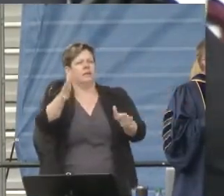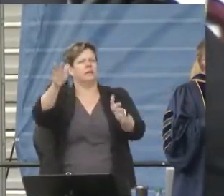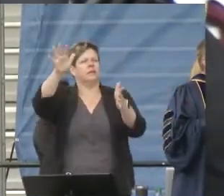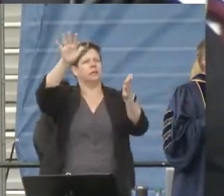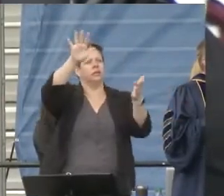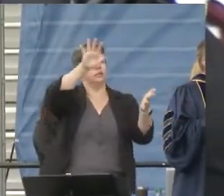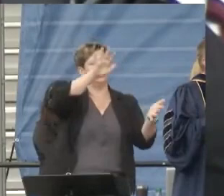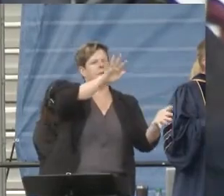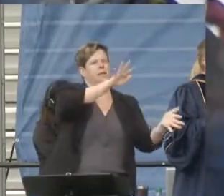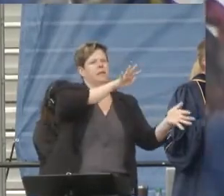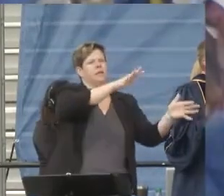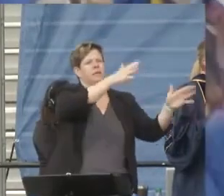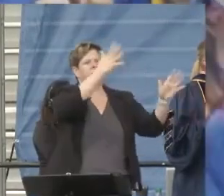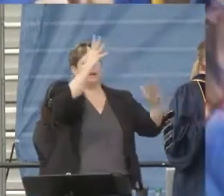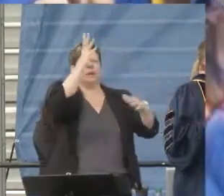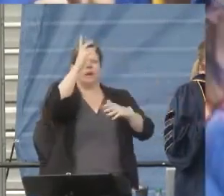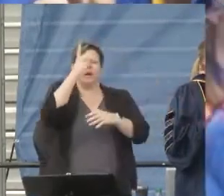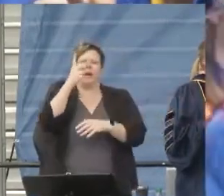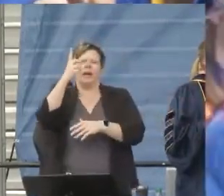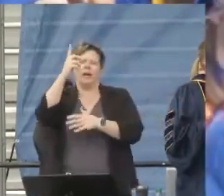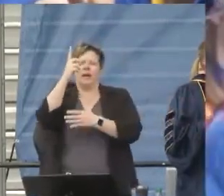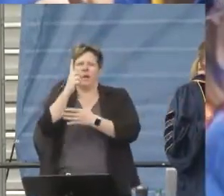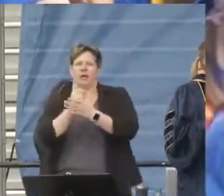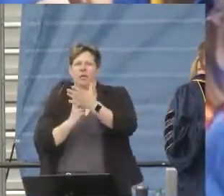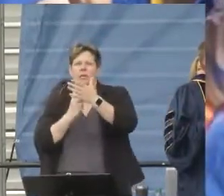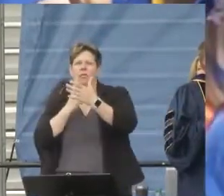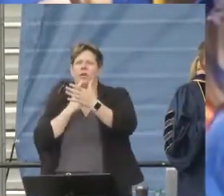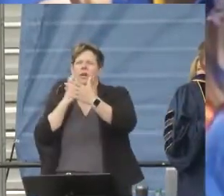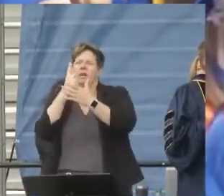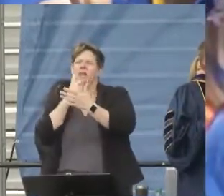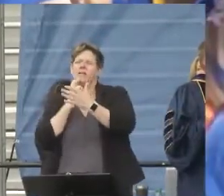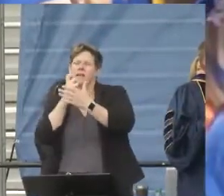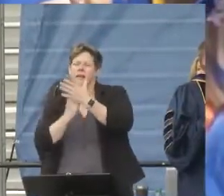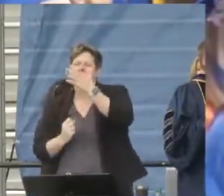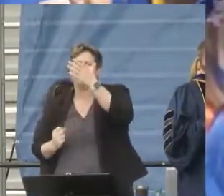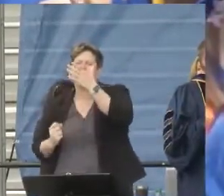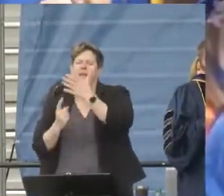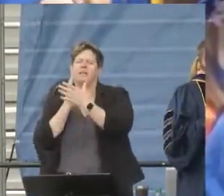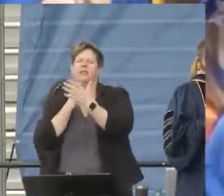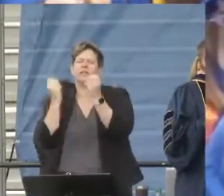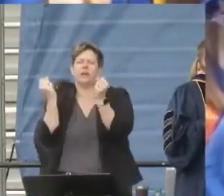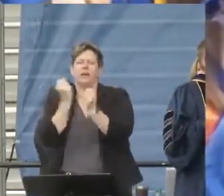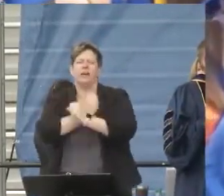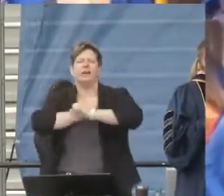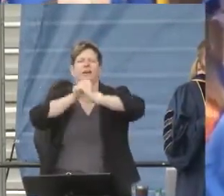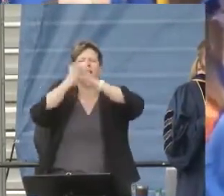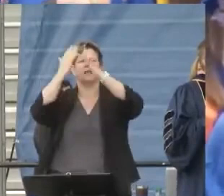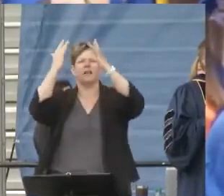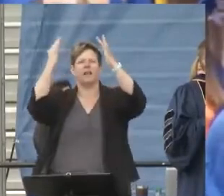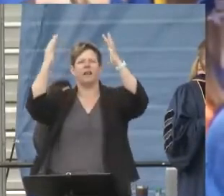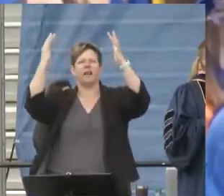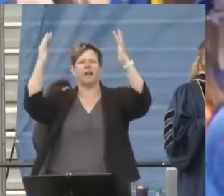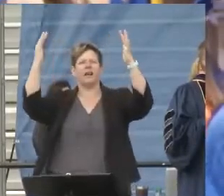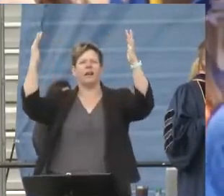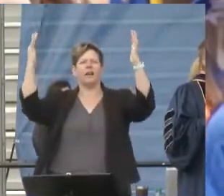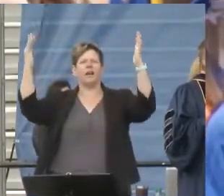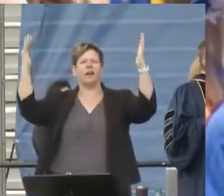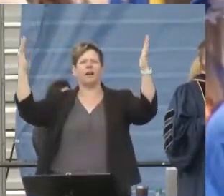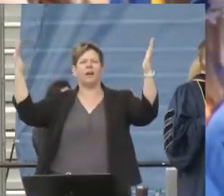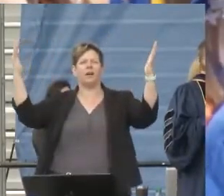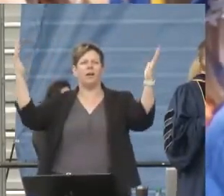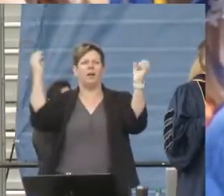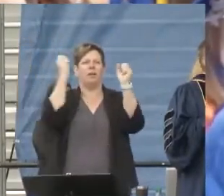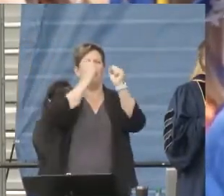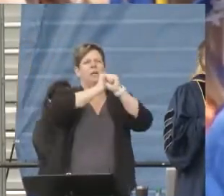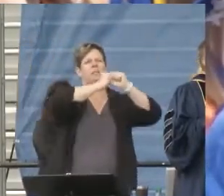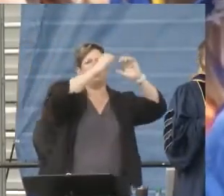gallantly streaming, and the rocket's red